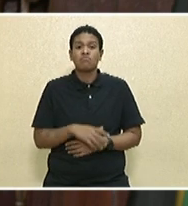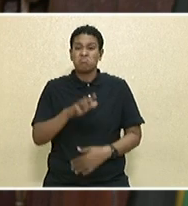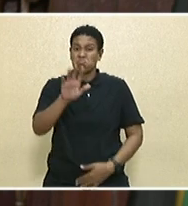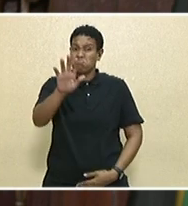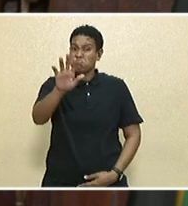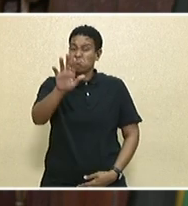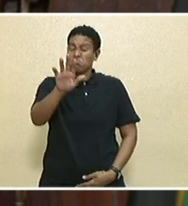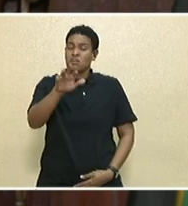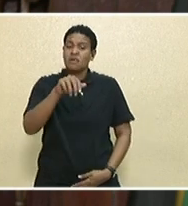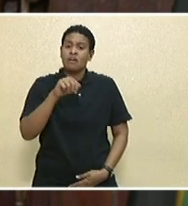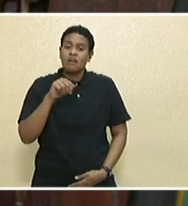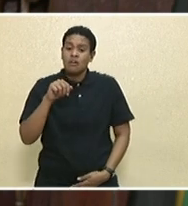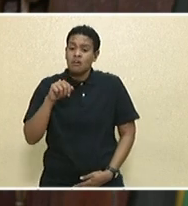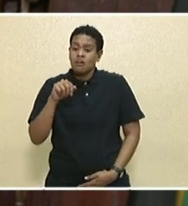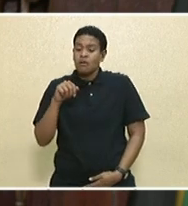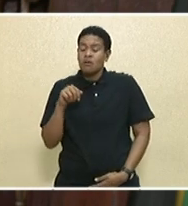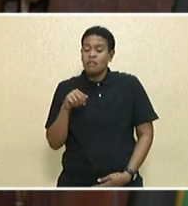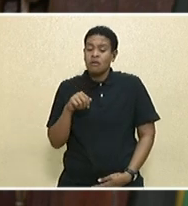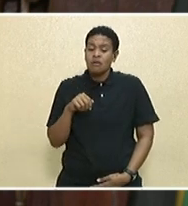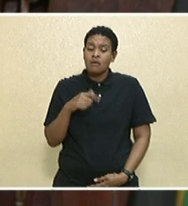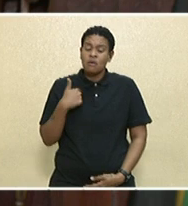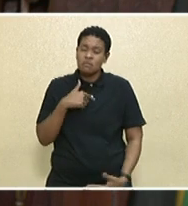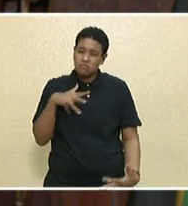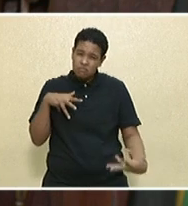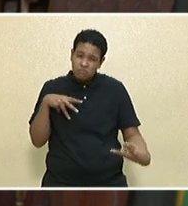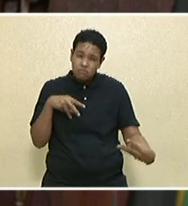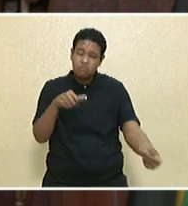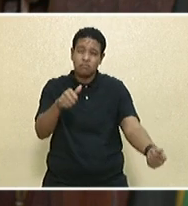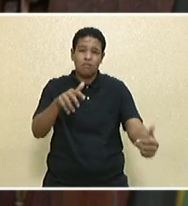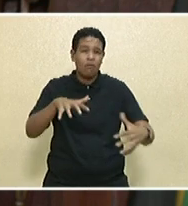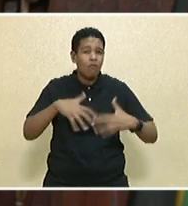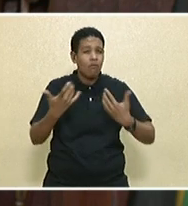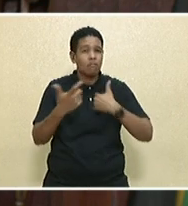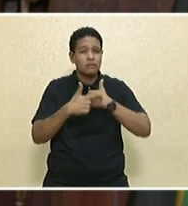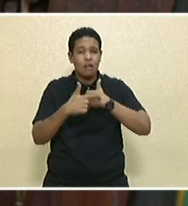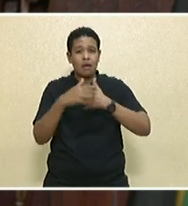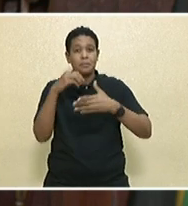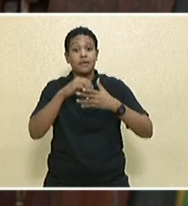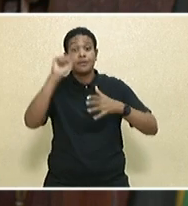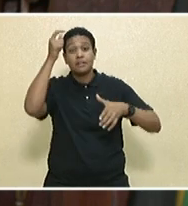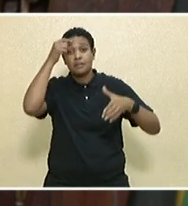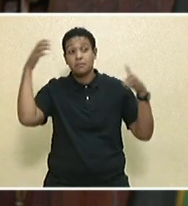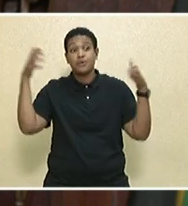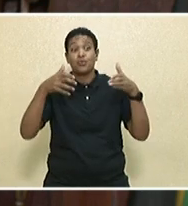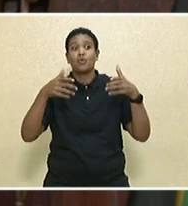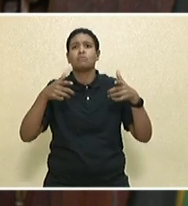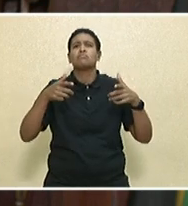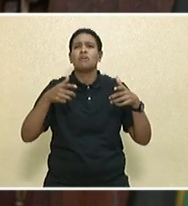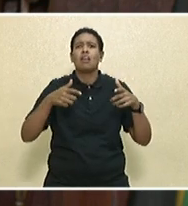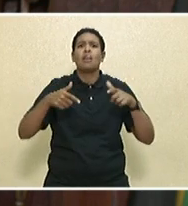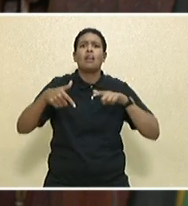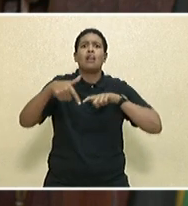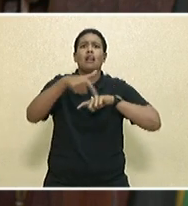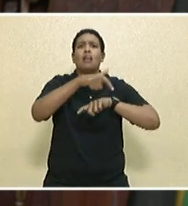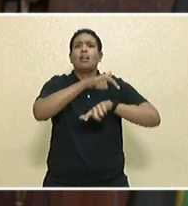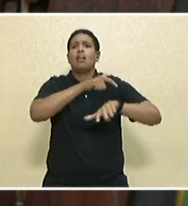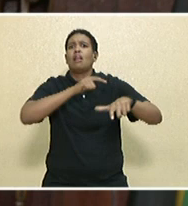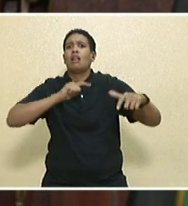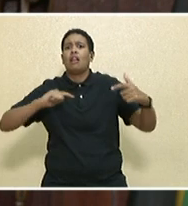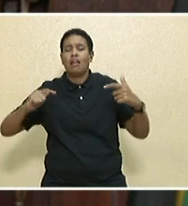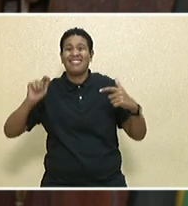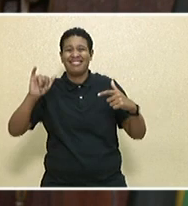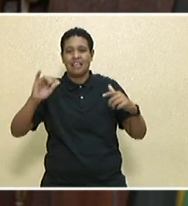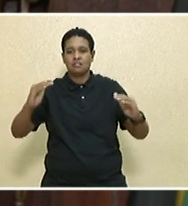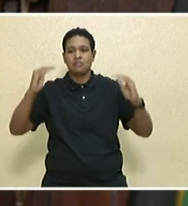We spent a significant period of time in the cabinet discussing